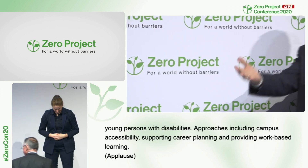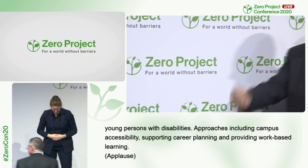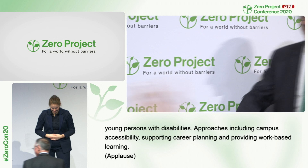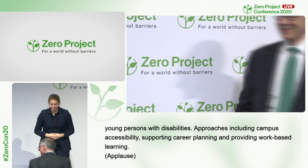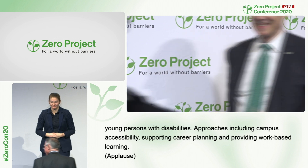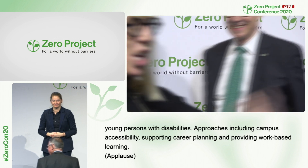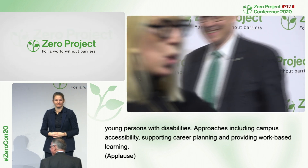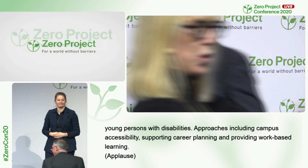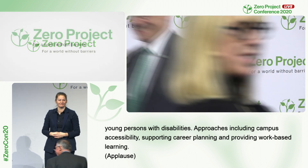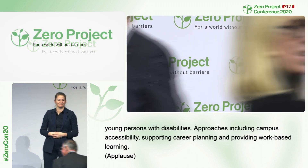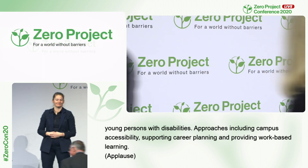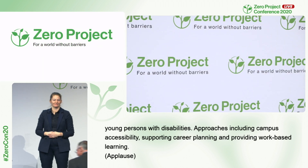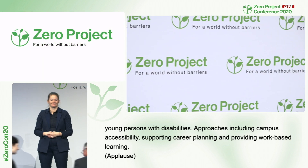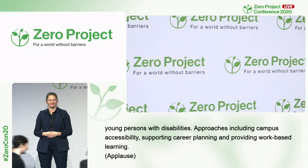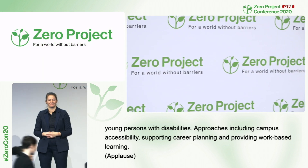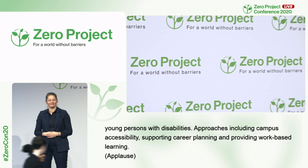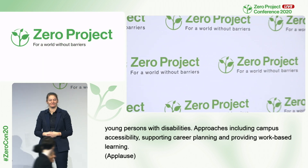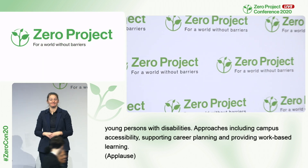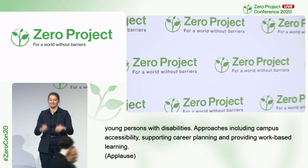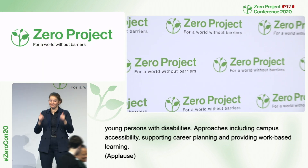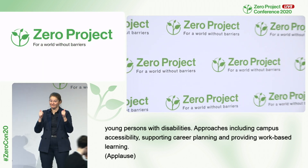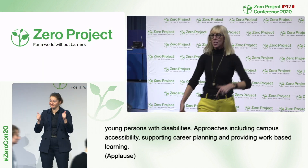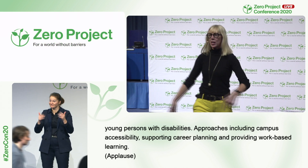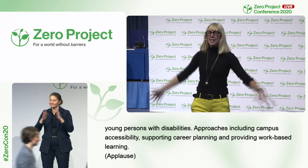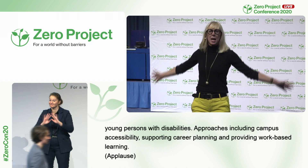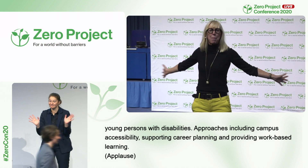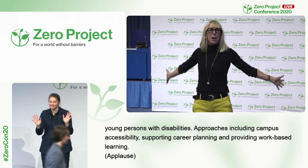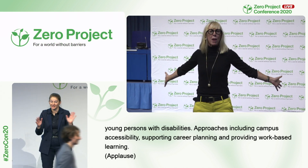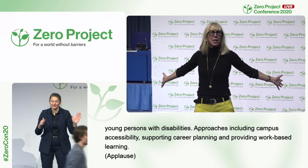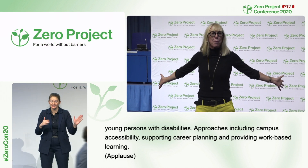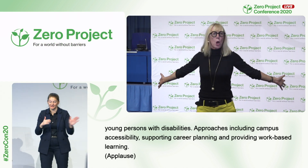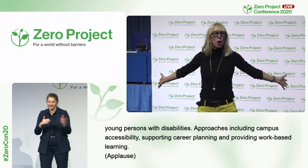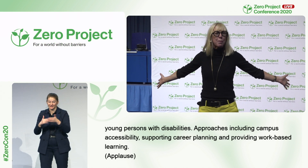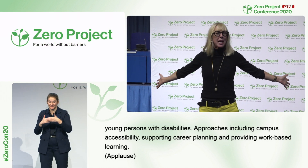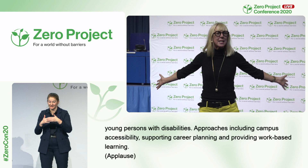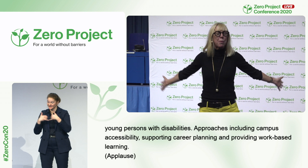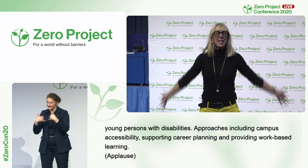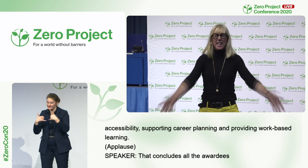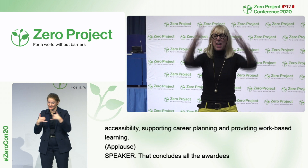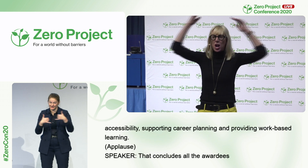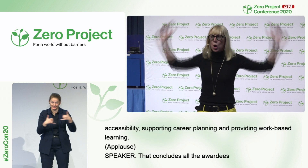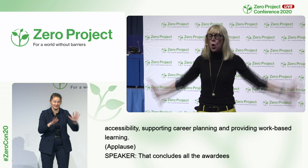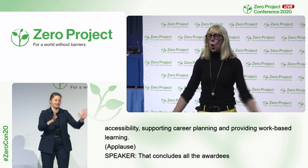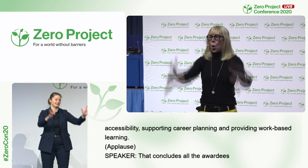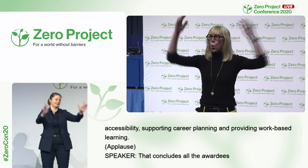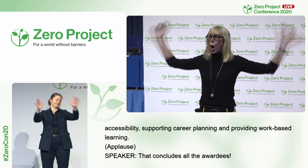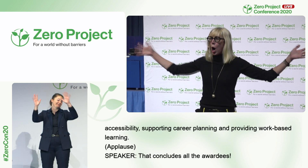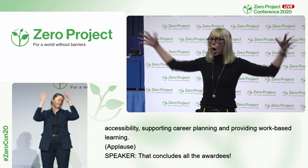Okay, and that concludes all the awardees. So can I say big round of applause, please? Put it together.